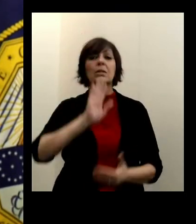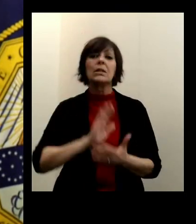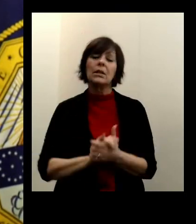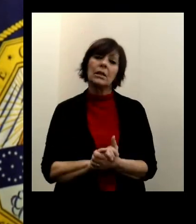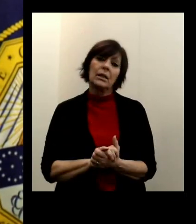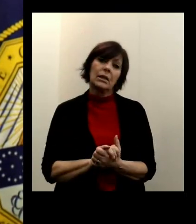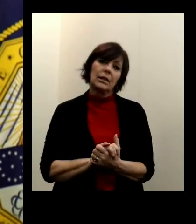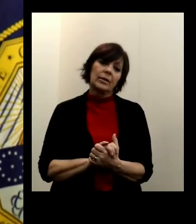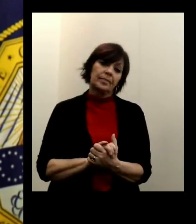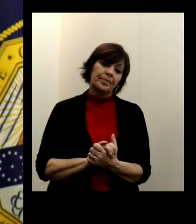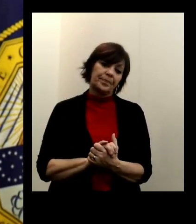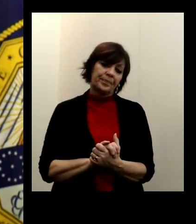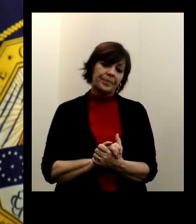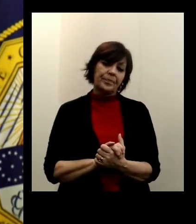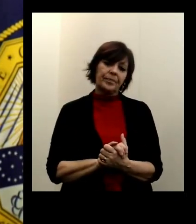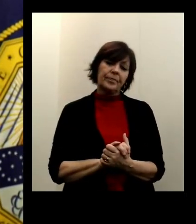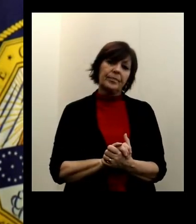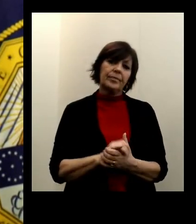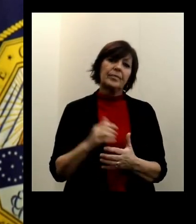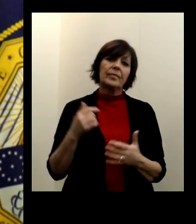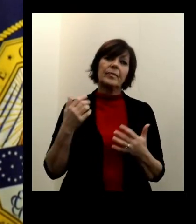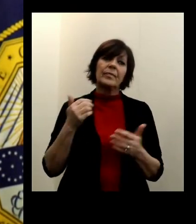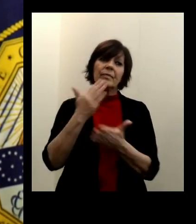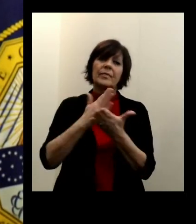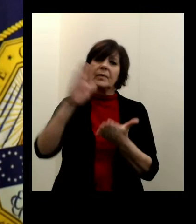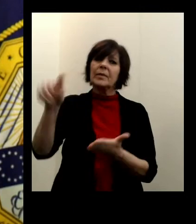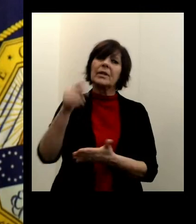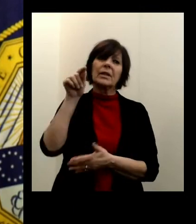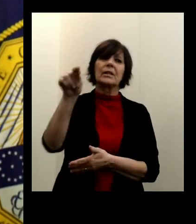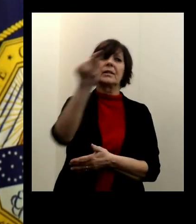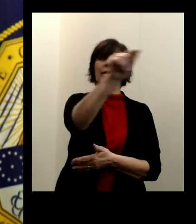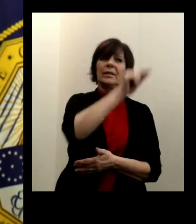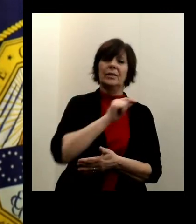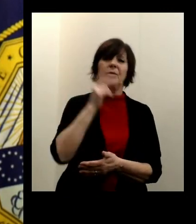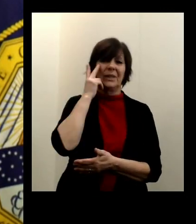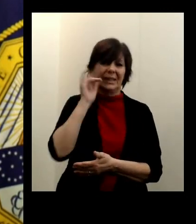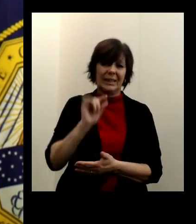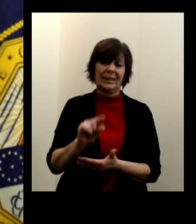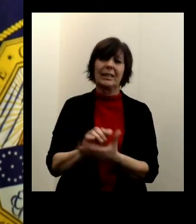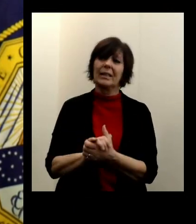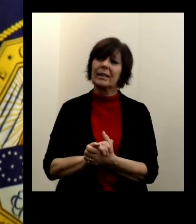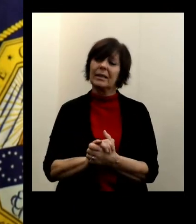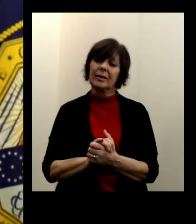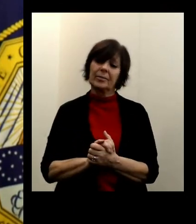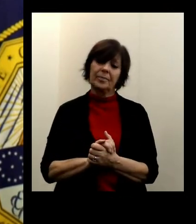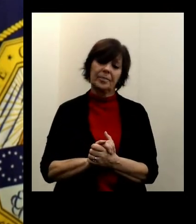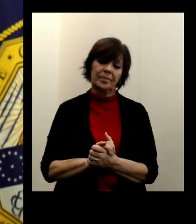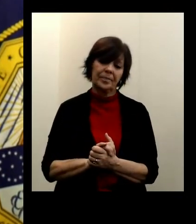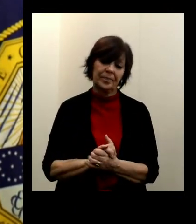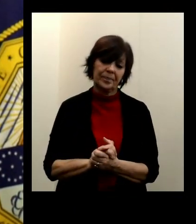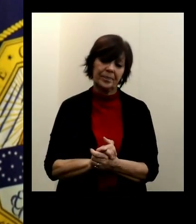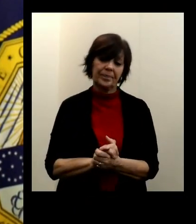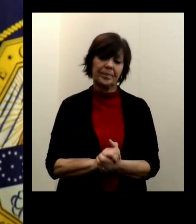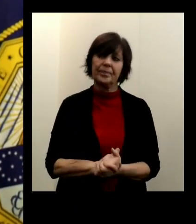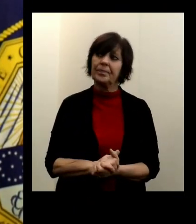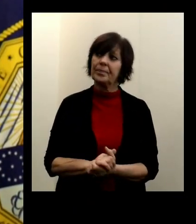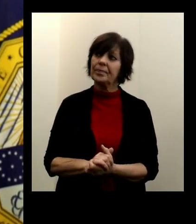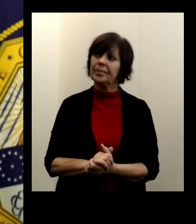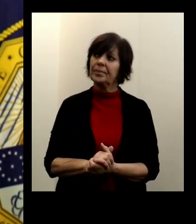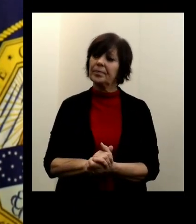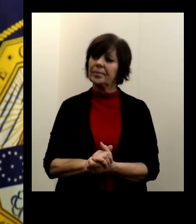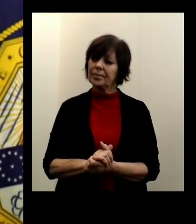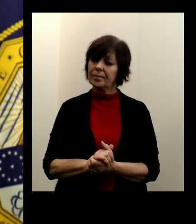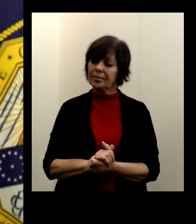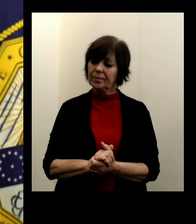differential than what you would normally see based on your population broken down by the races.